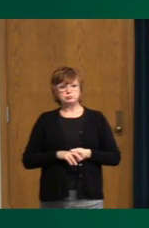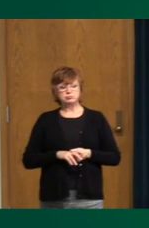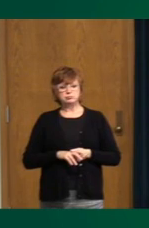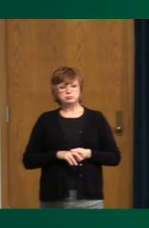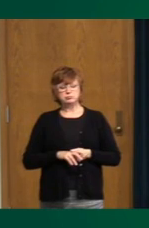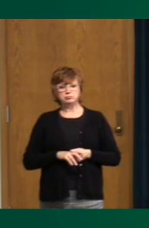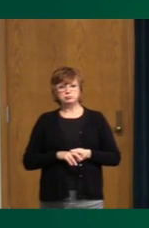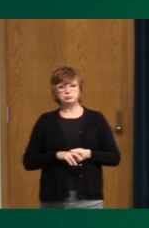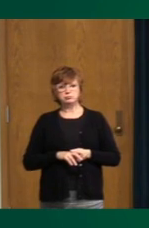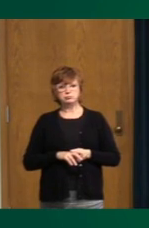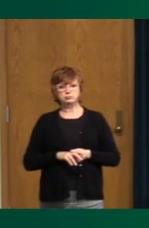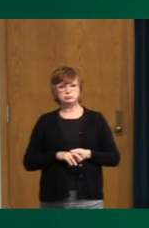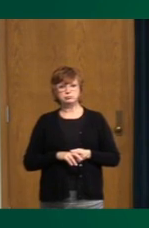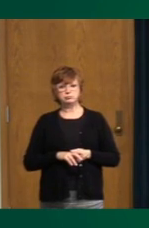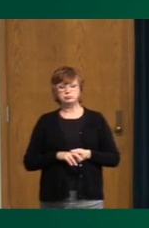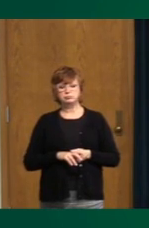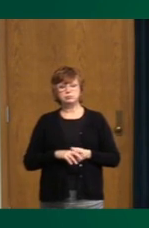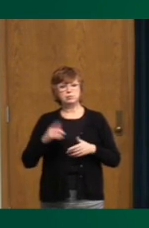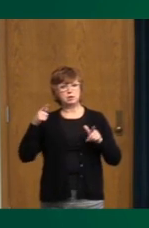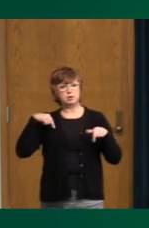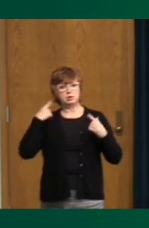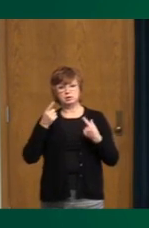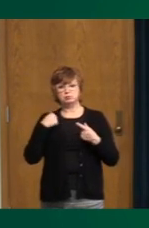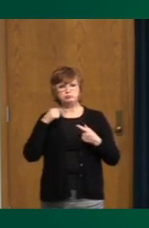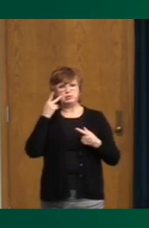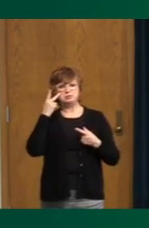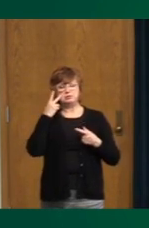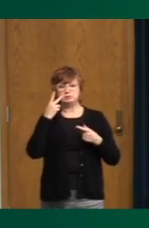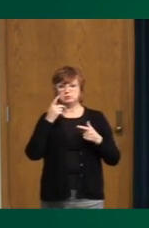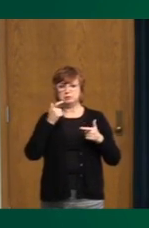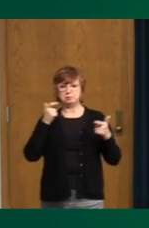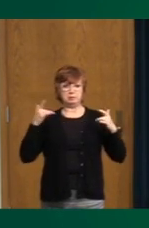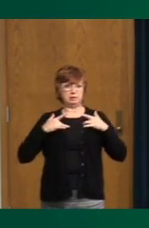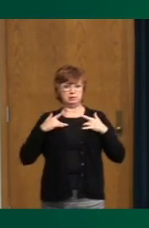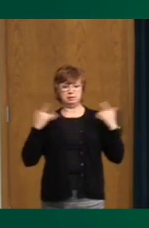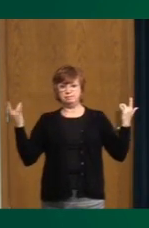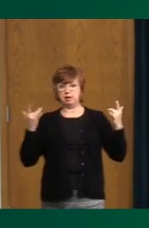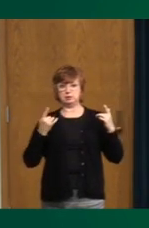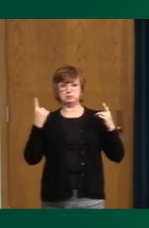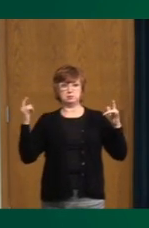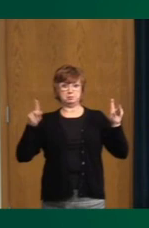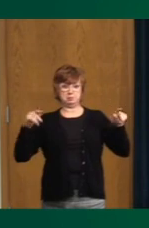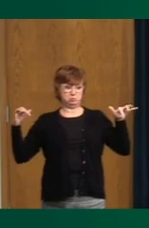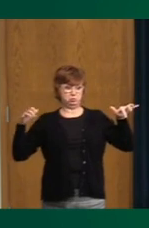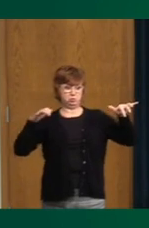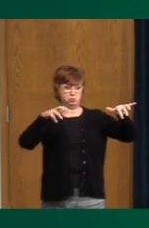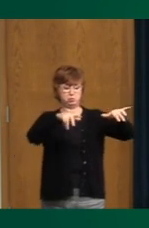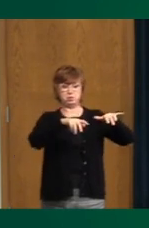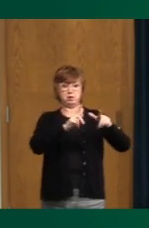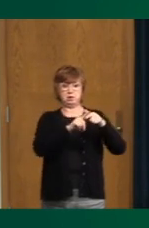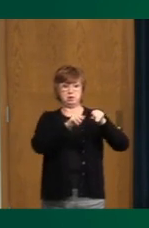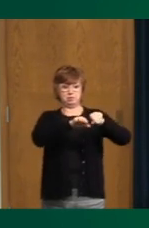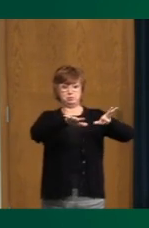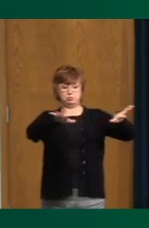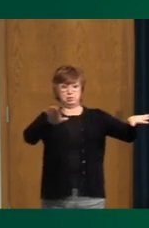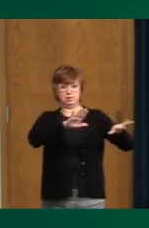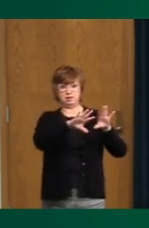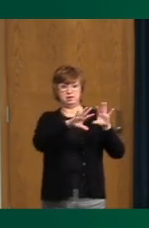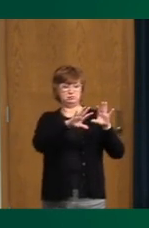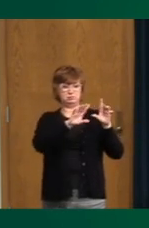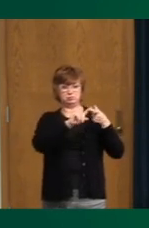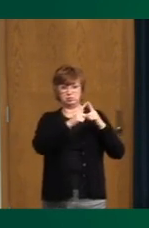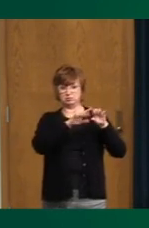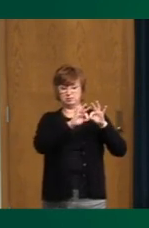seen super spreader events, and that's really important to not have that because you can seed dozens of communities in that way and hundreds of